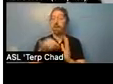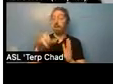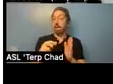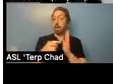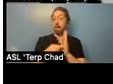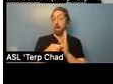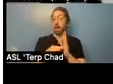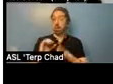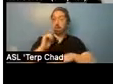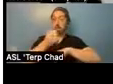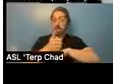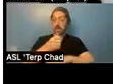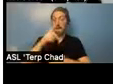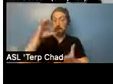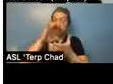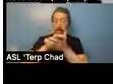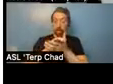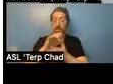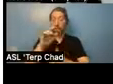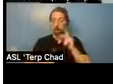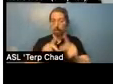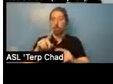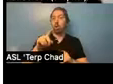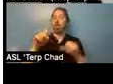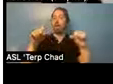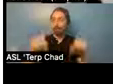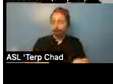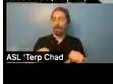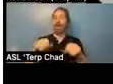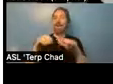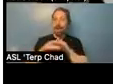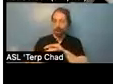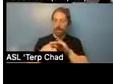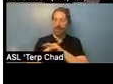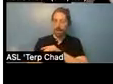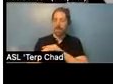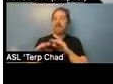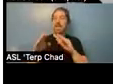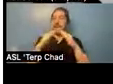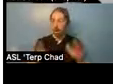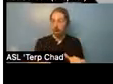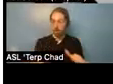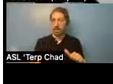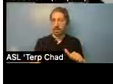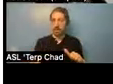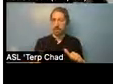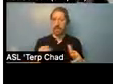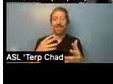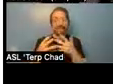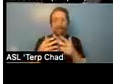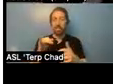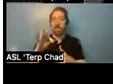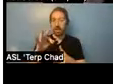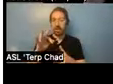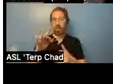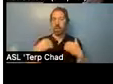that people should be able to access housing, even when they are struggling with one or more issues that may make it difficult to stabilize